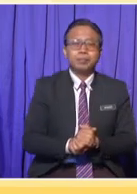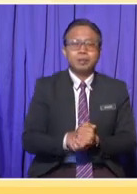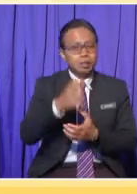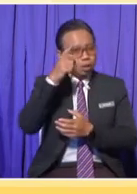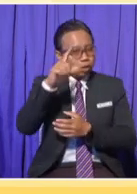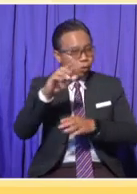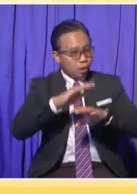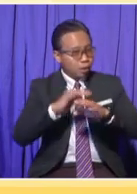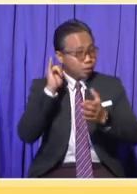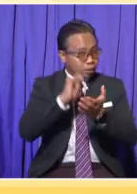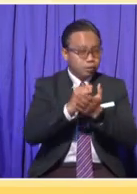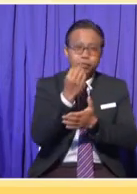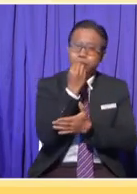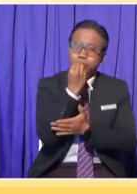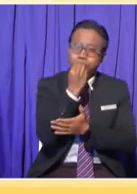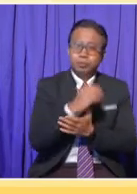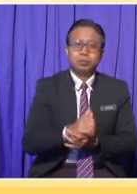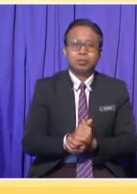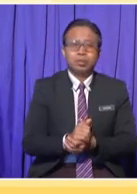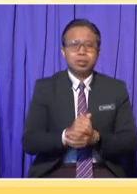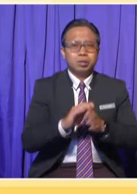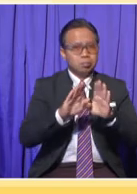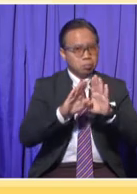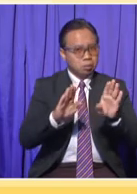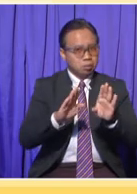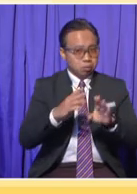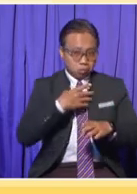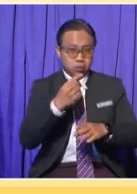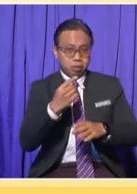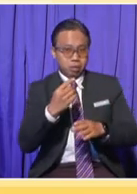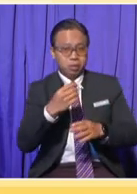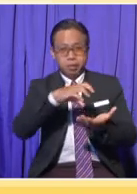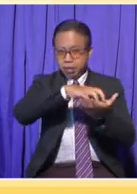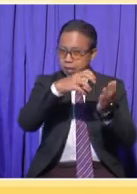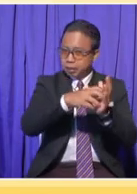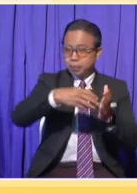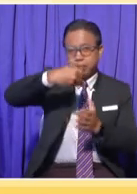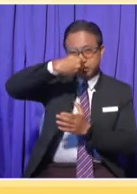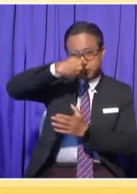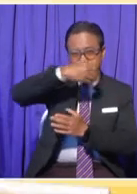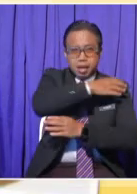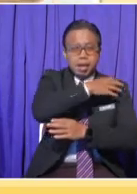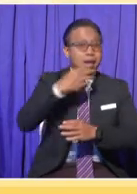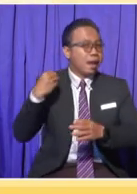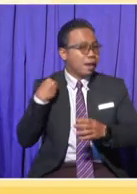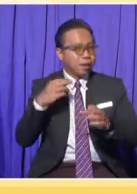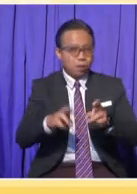Look at this food. Don't you love cakes, pizza, and